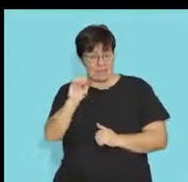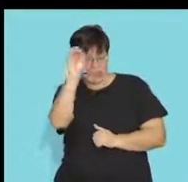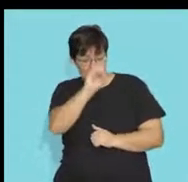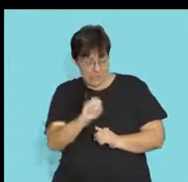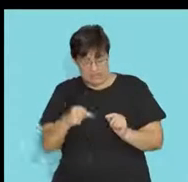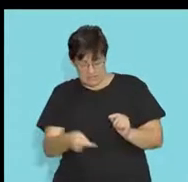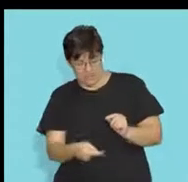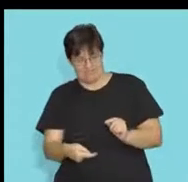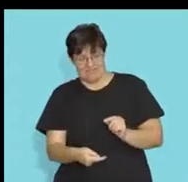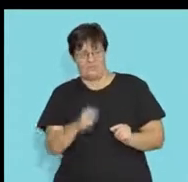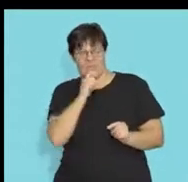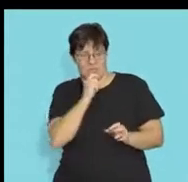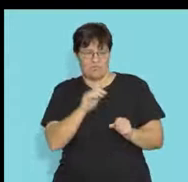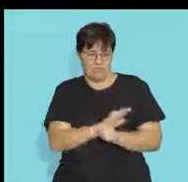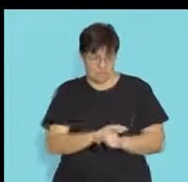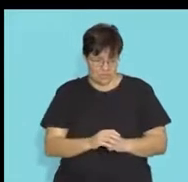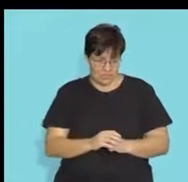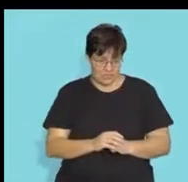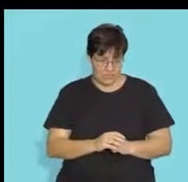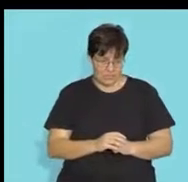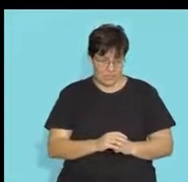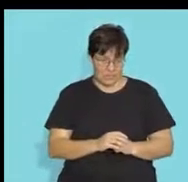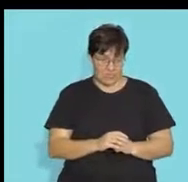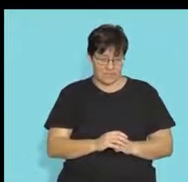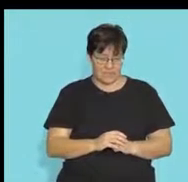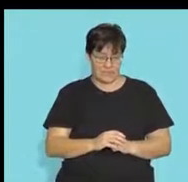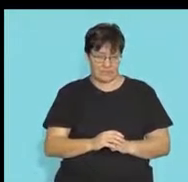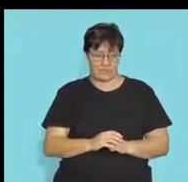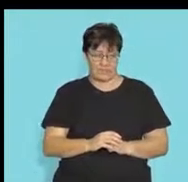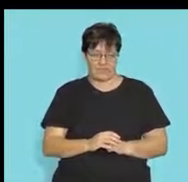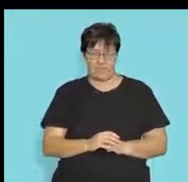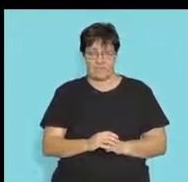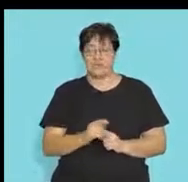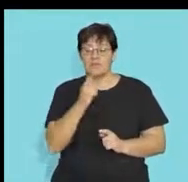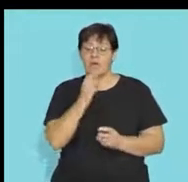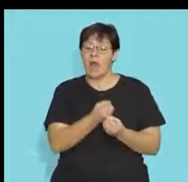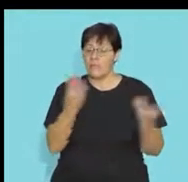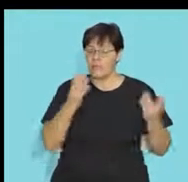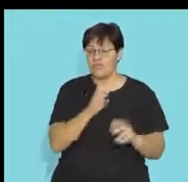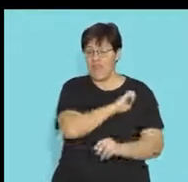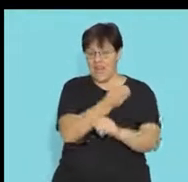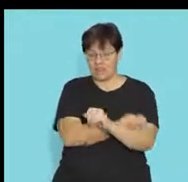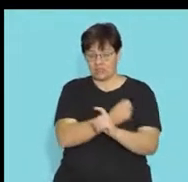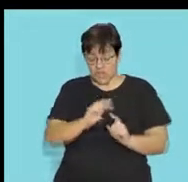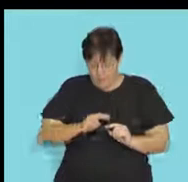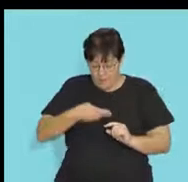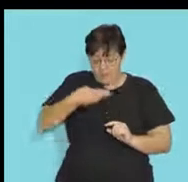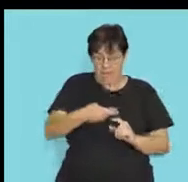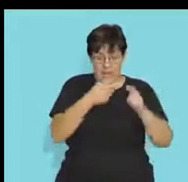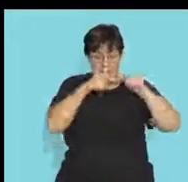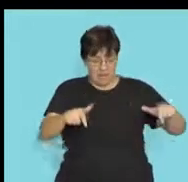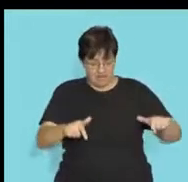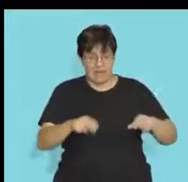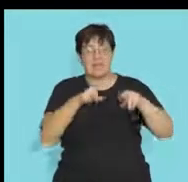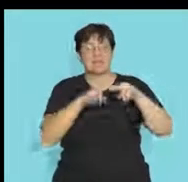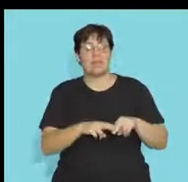of that available energy being lost between trophic levels. This means that the amount of energy transferred depends on